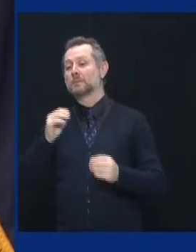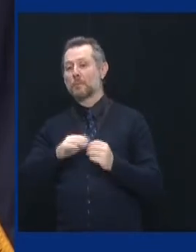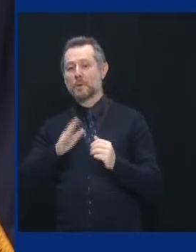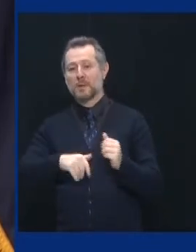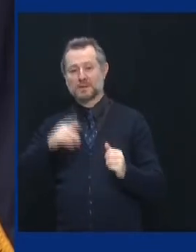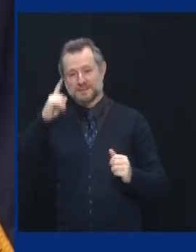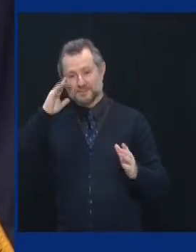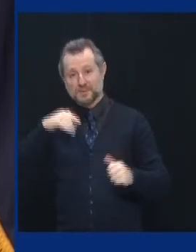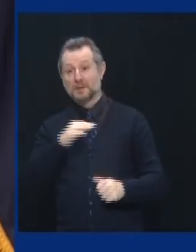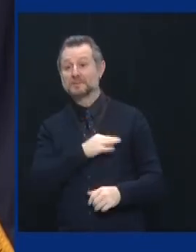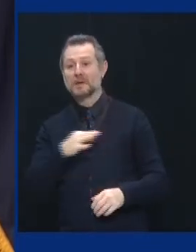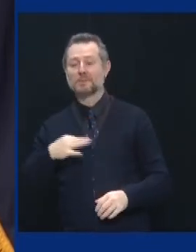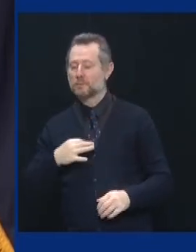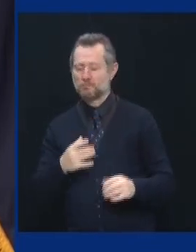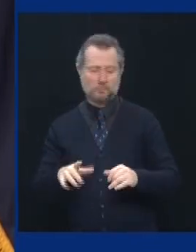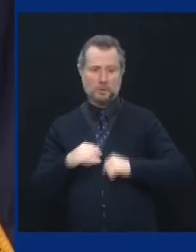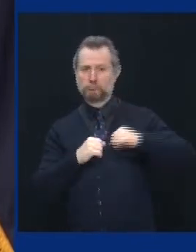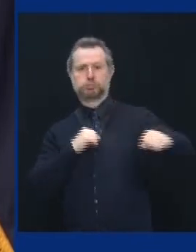by staff.